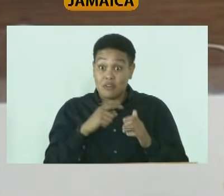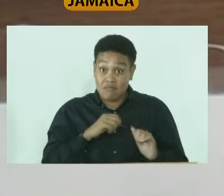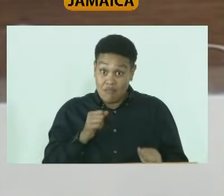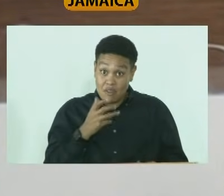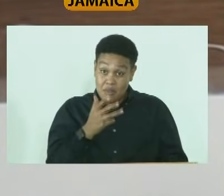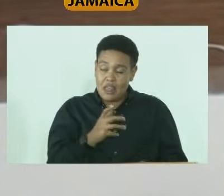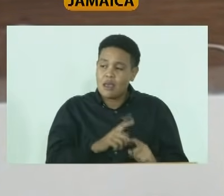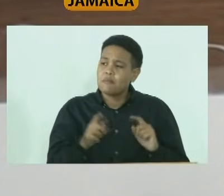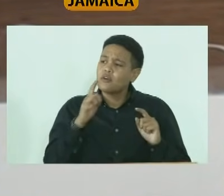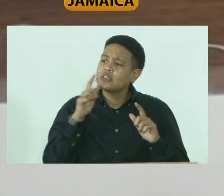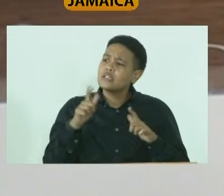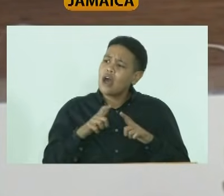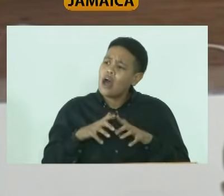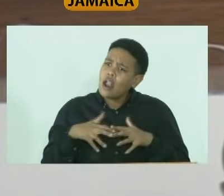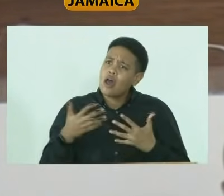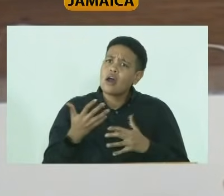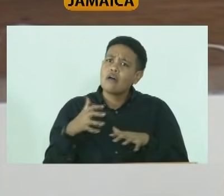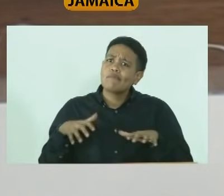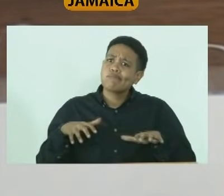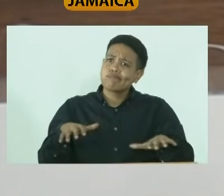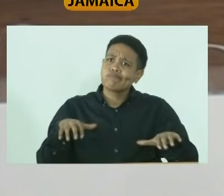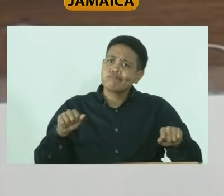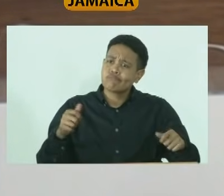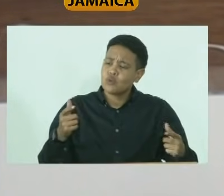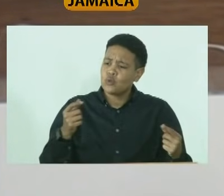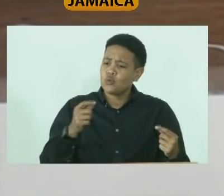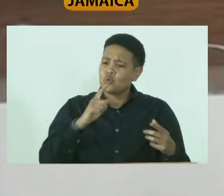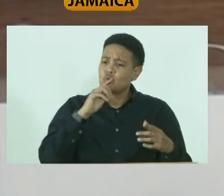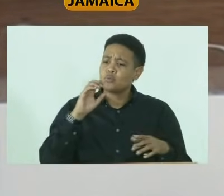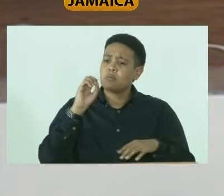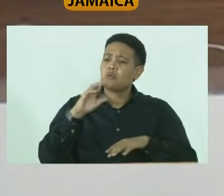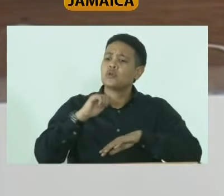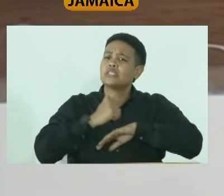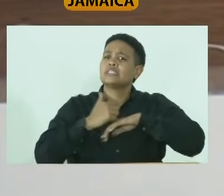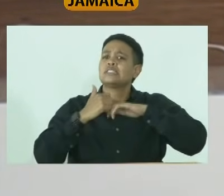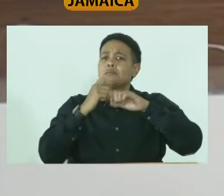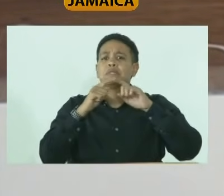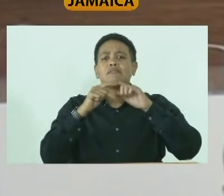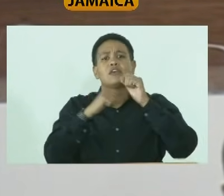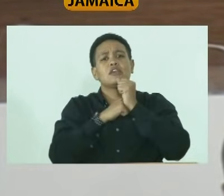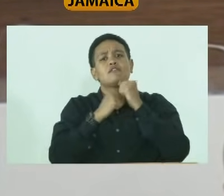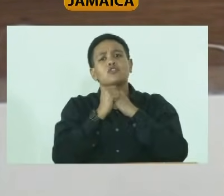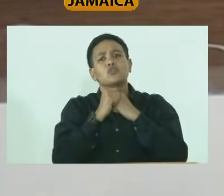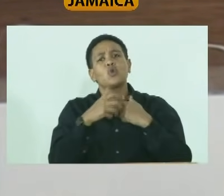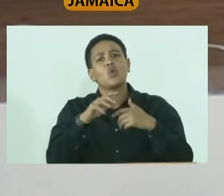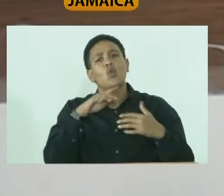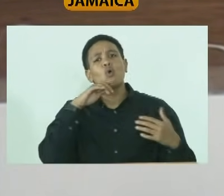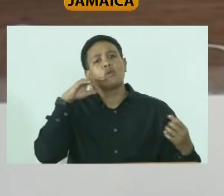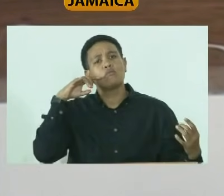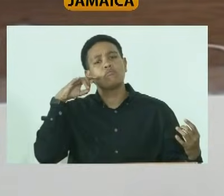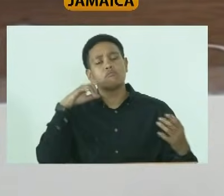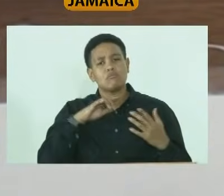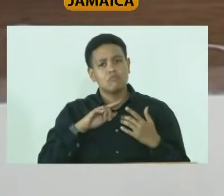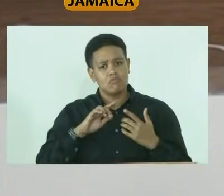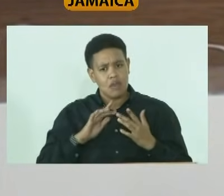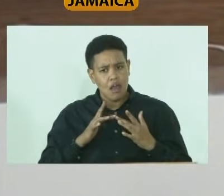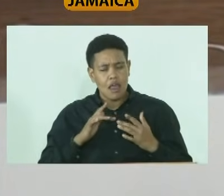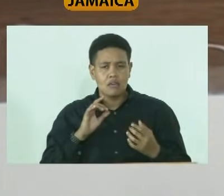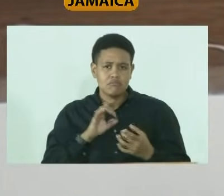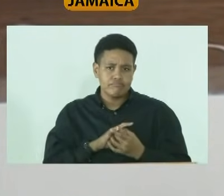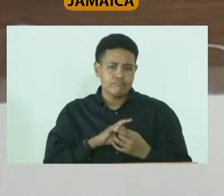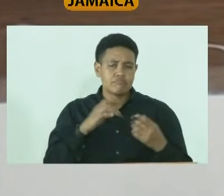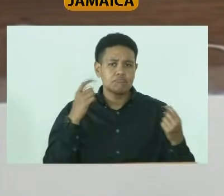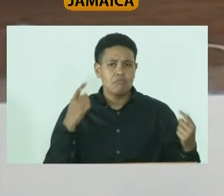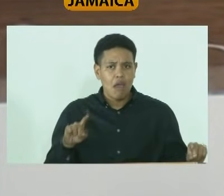but significant amount of work has been done to put in the infrastructure to allow for connectivity. From what I outlined